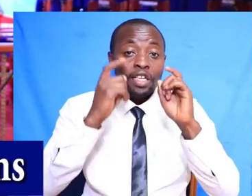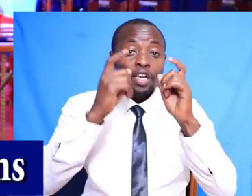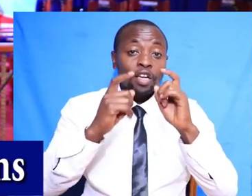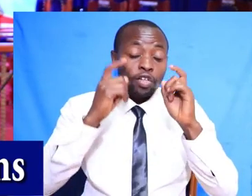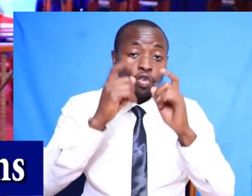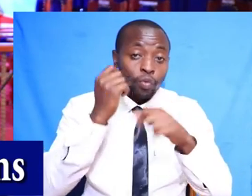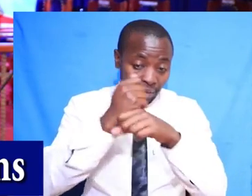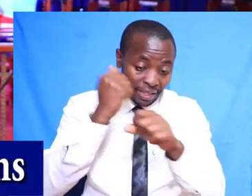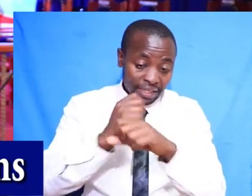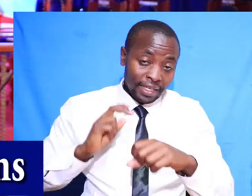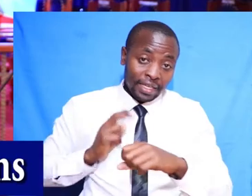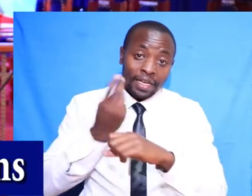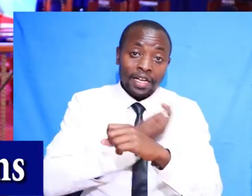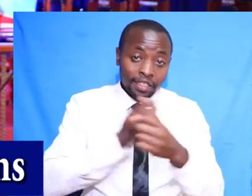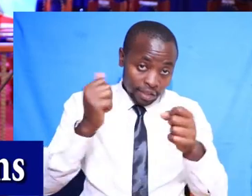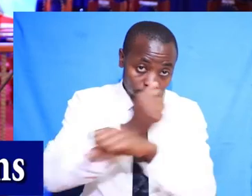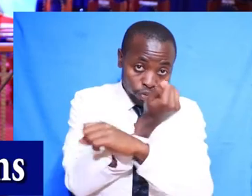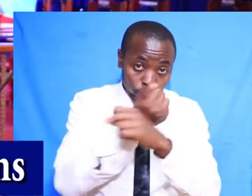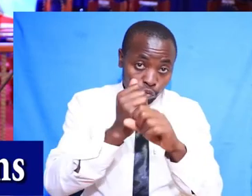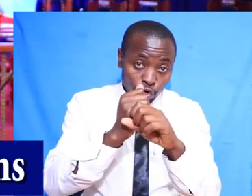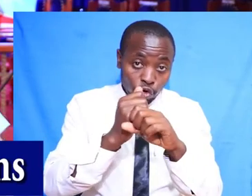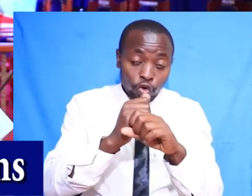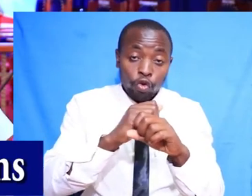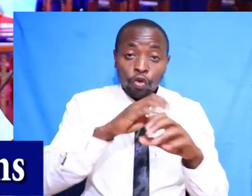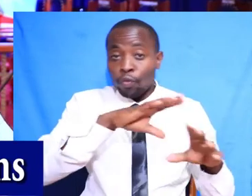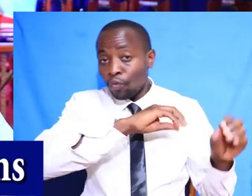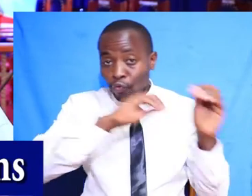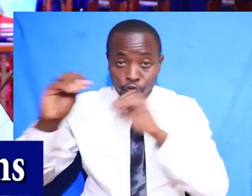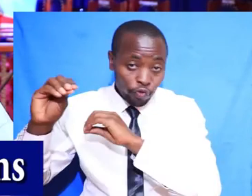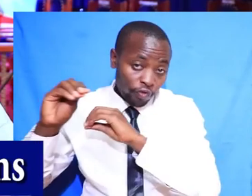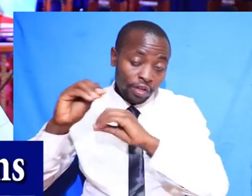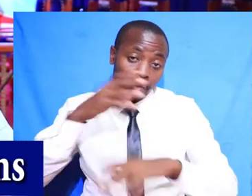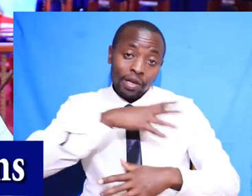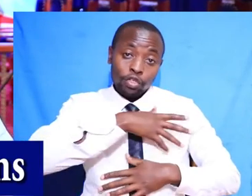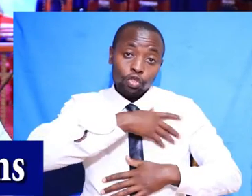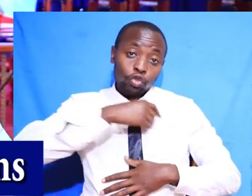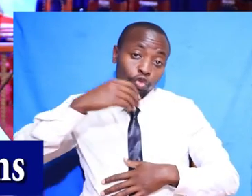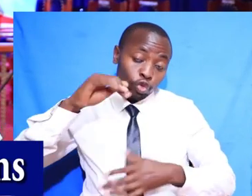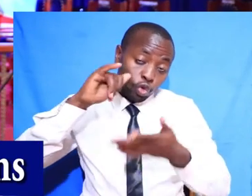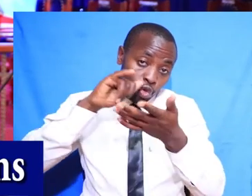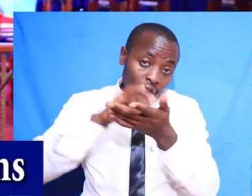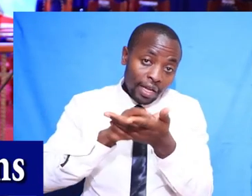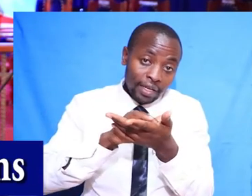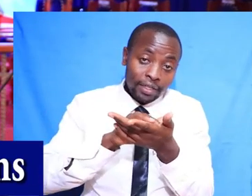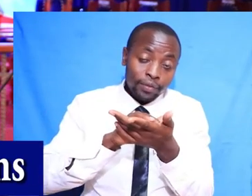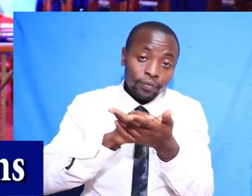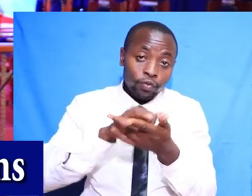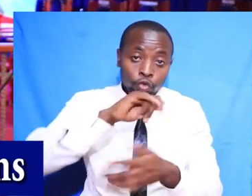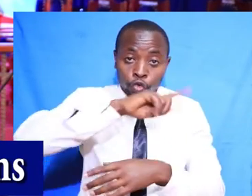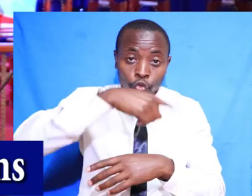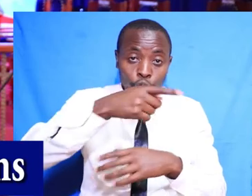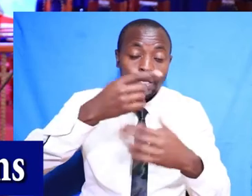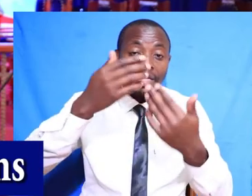us and are not depriving our souls so that we